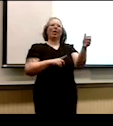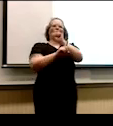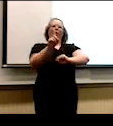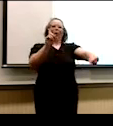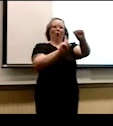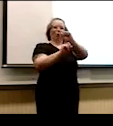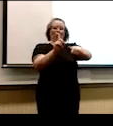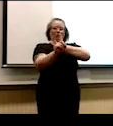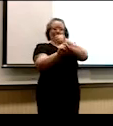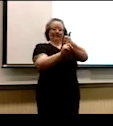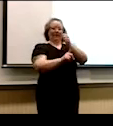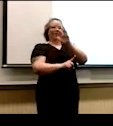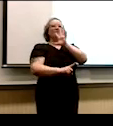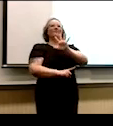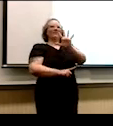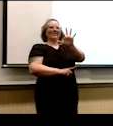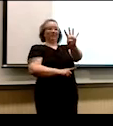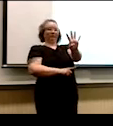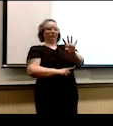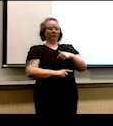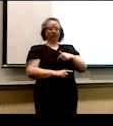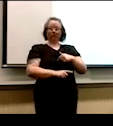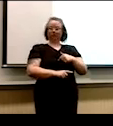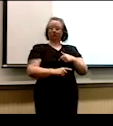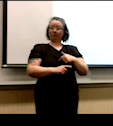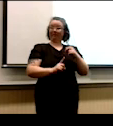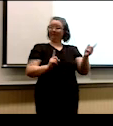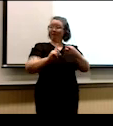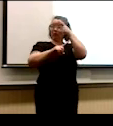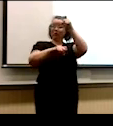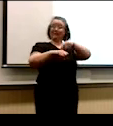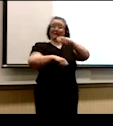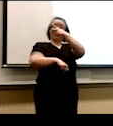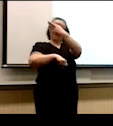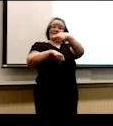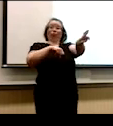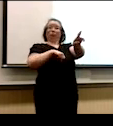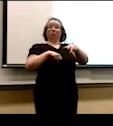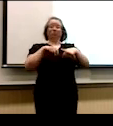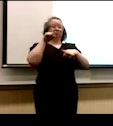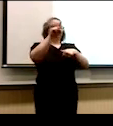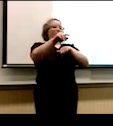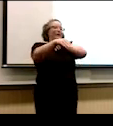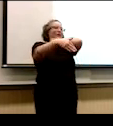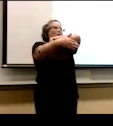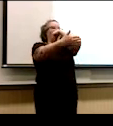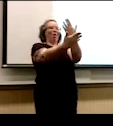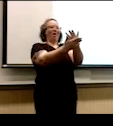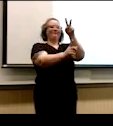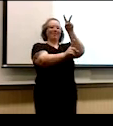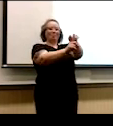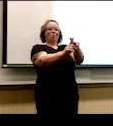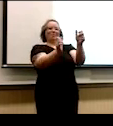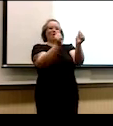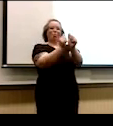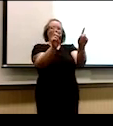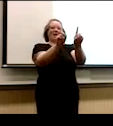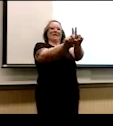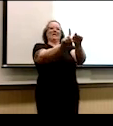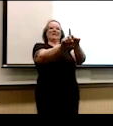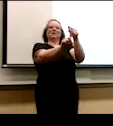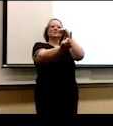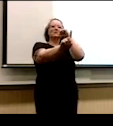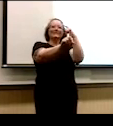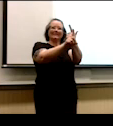I first met her. She came with her sister and a group home worker. And the group home worker, I always ask, how long have you